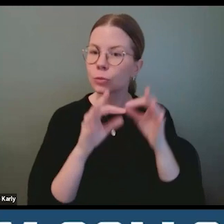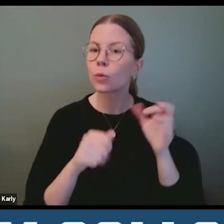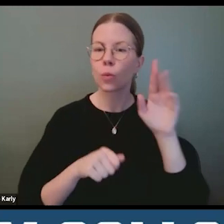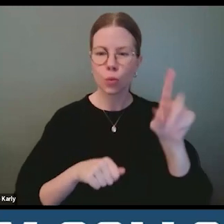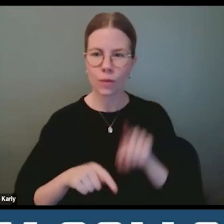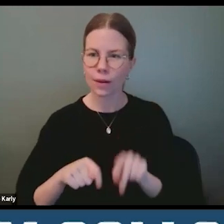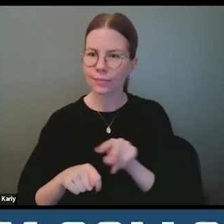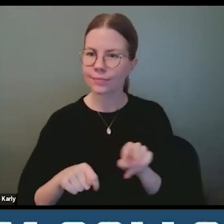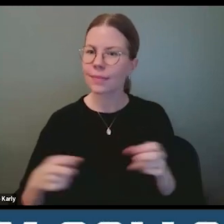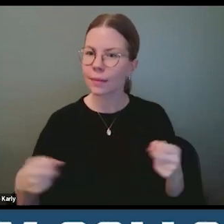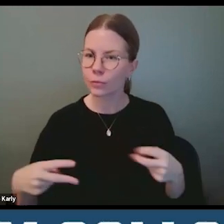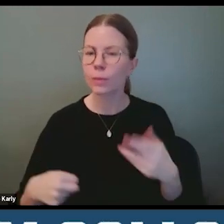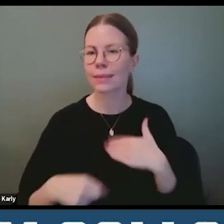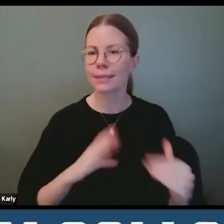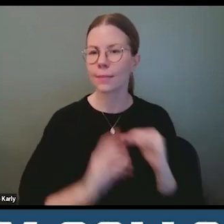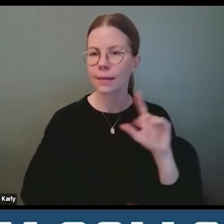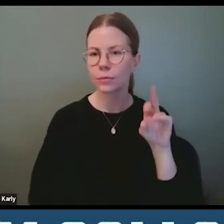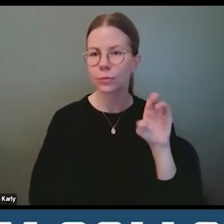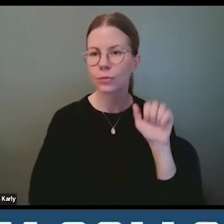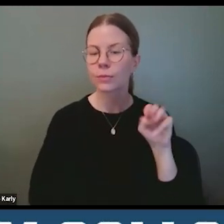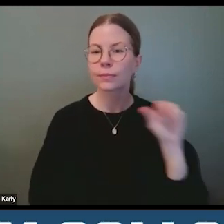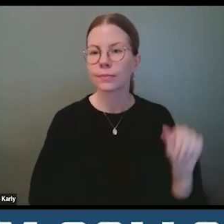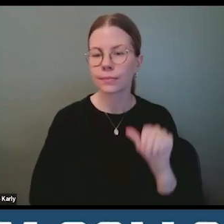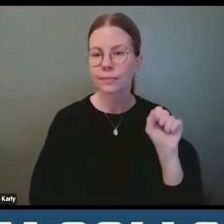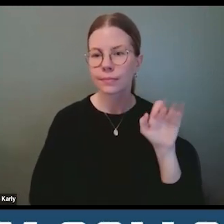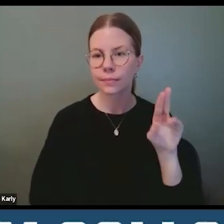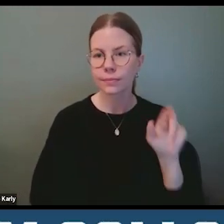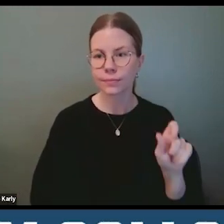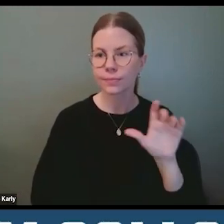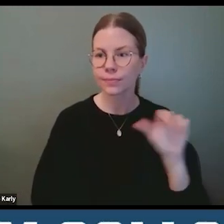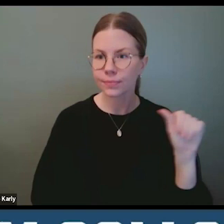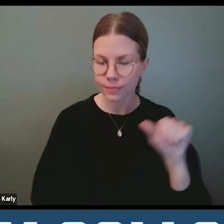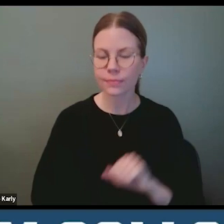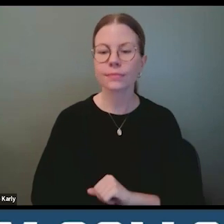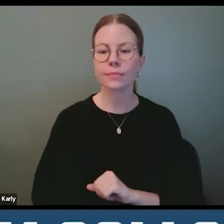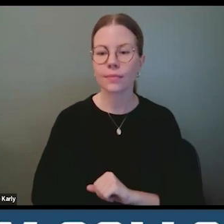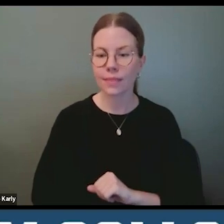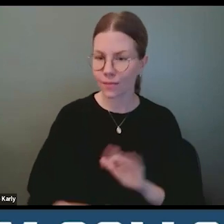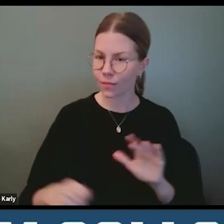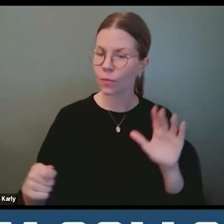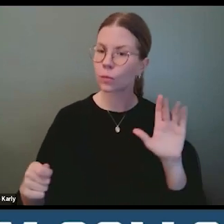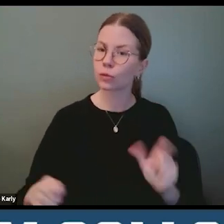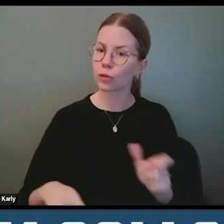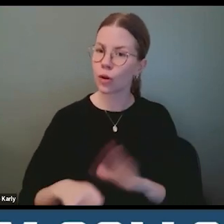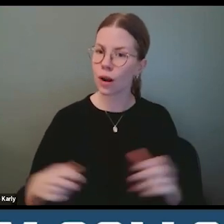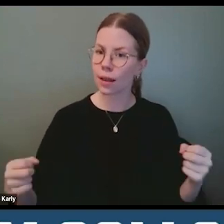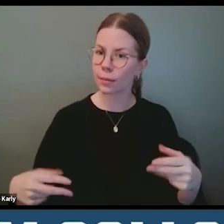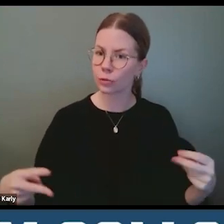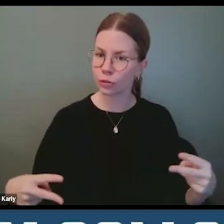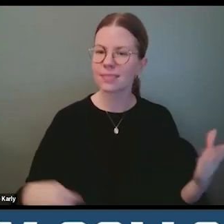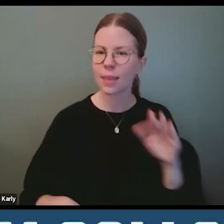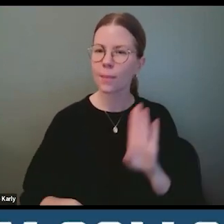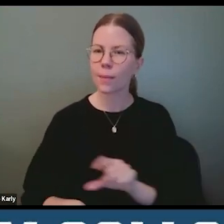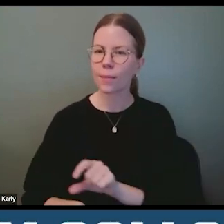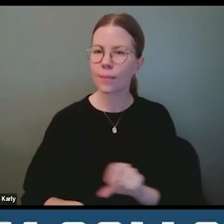dream, DREAM, @sfu.ca. To turn your captions on or off online, click the closed caption, the